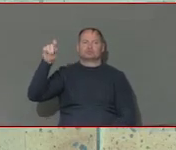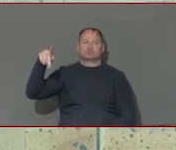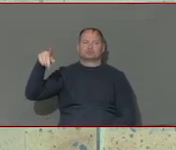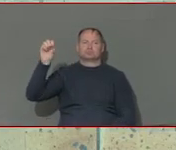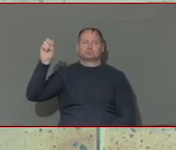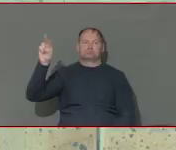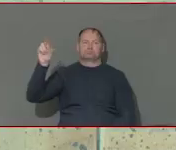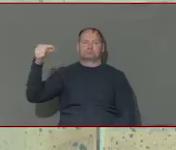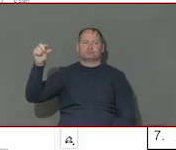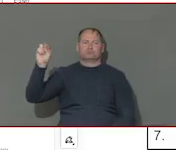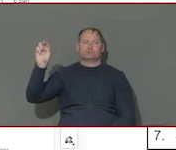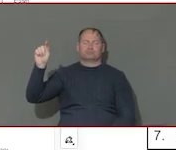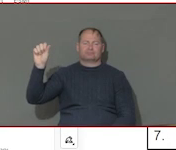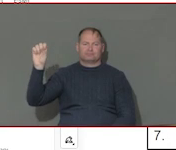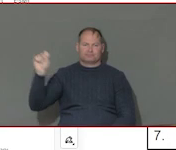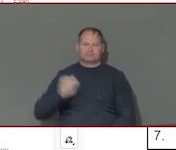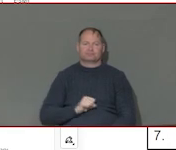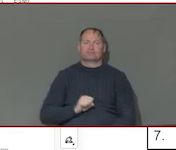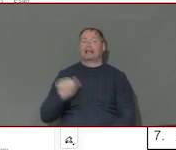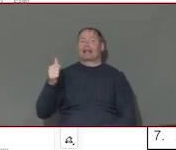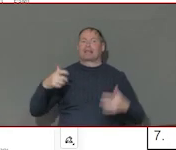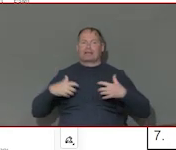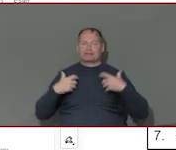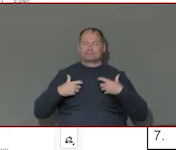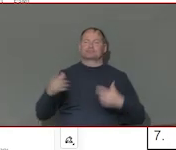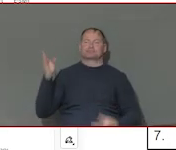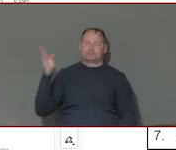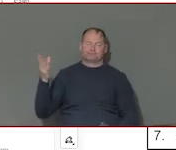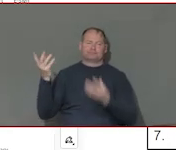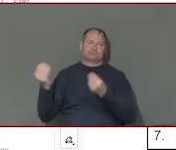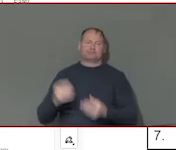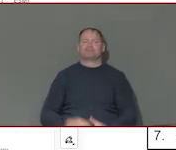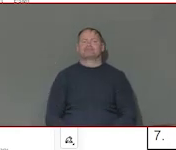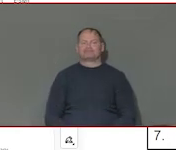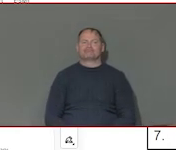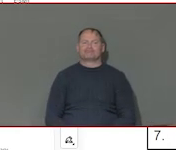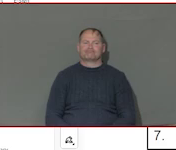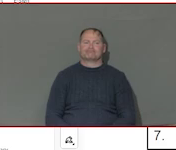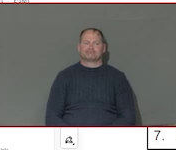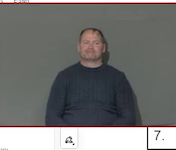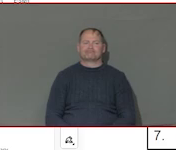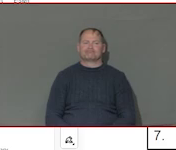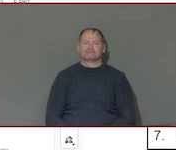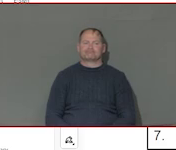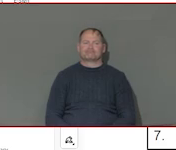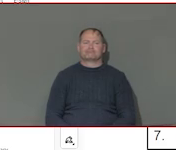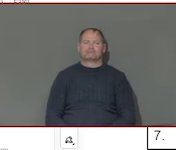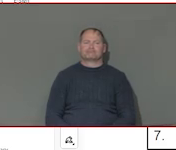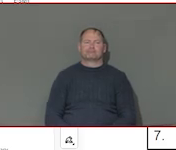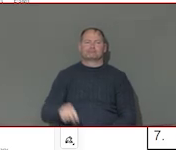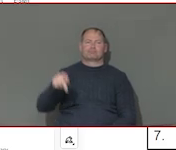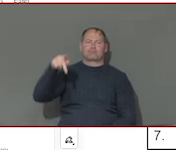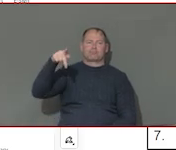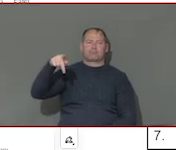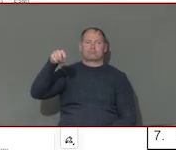while the jaws of other primates are prognathous. Now, for prognathous, please be